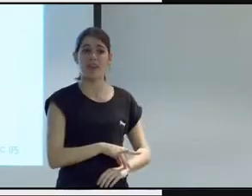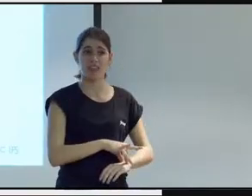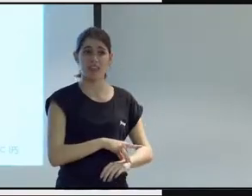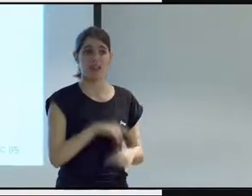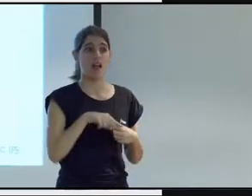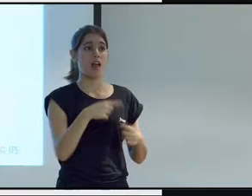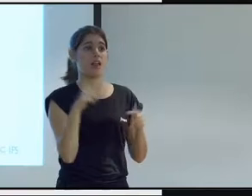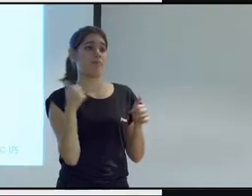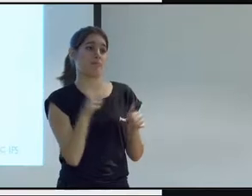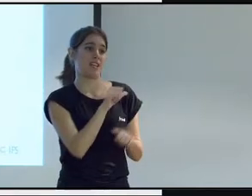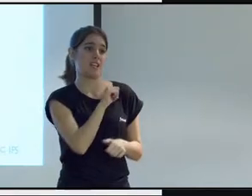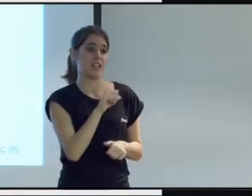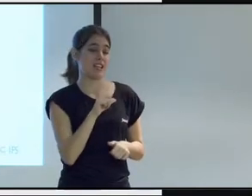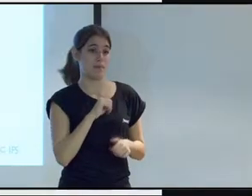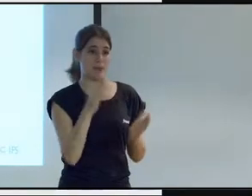the representations would be